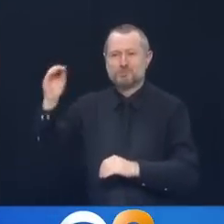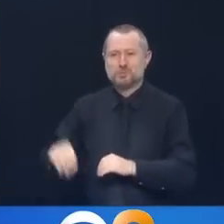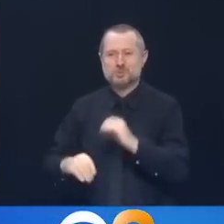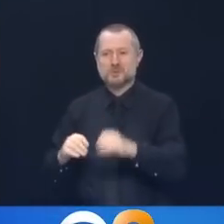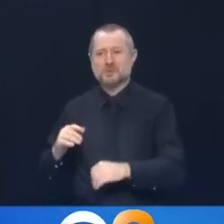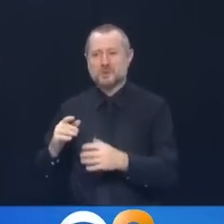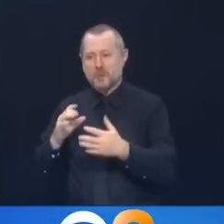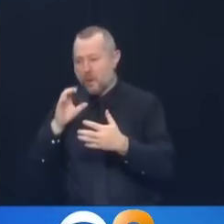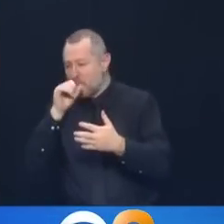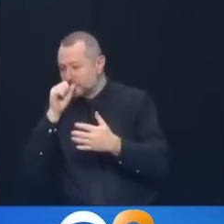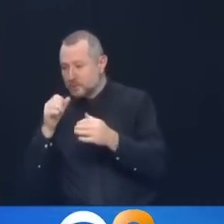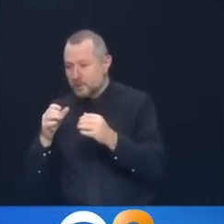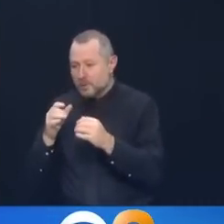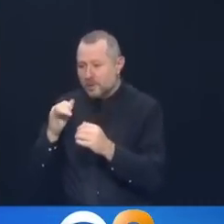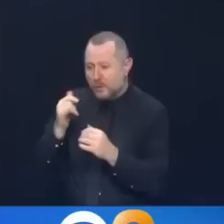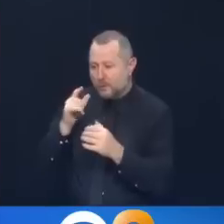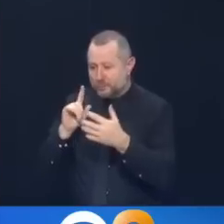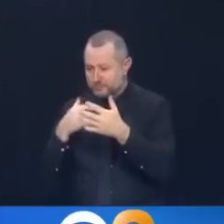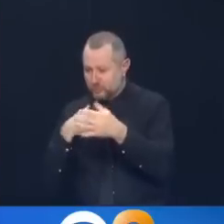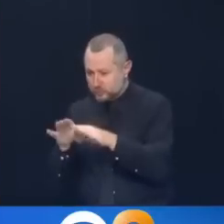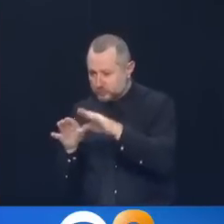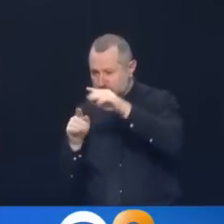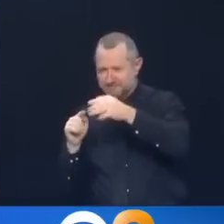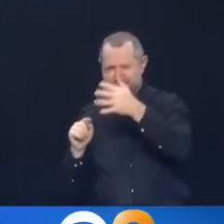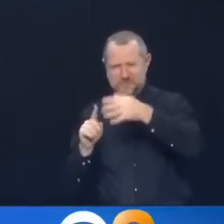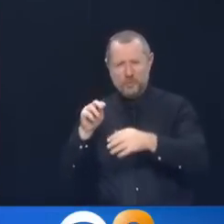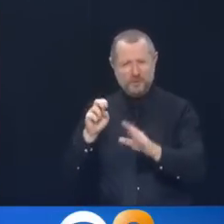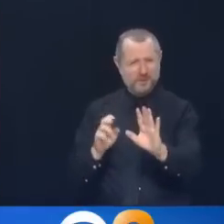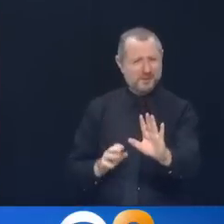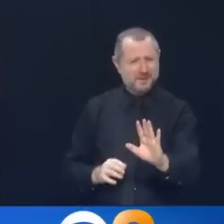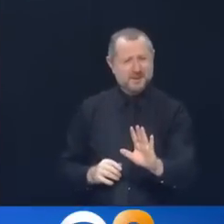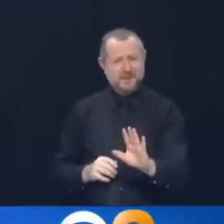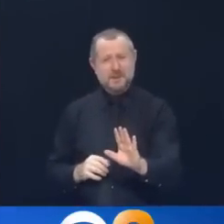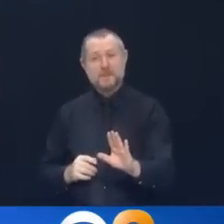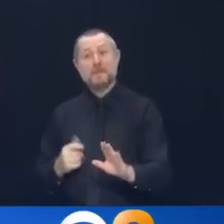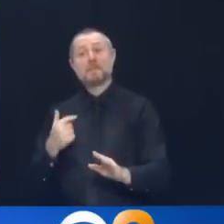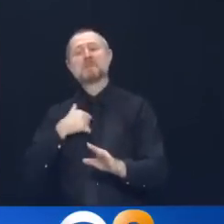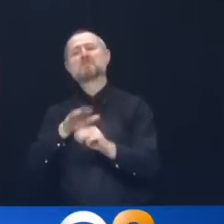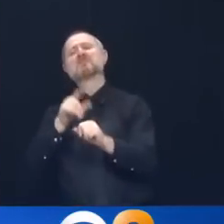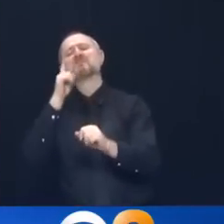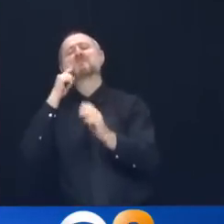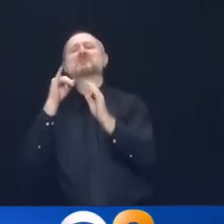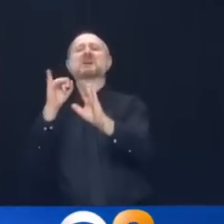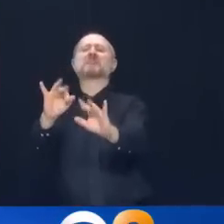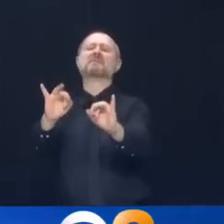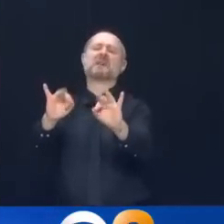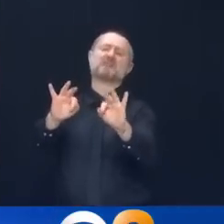Let's say we go to orange at 3%.